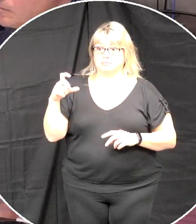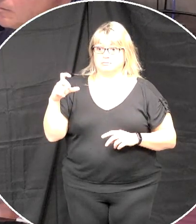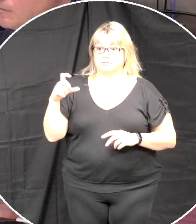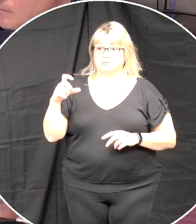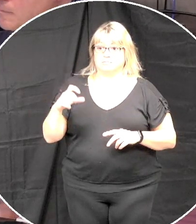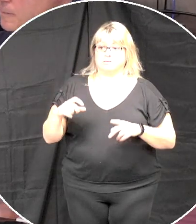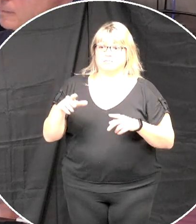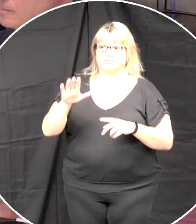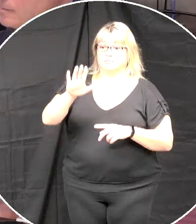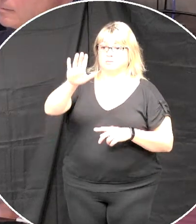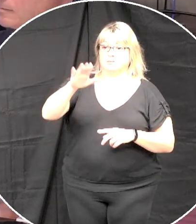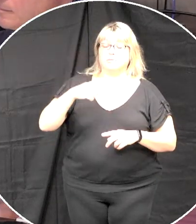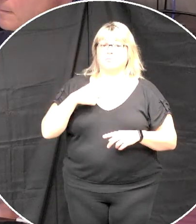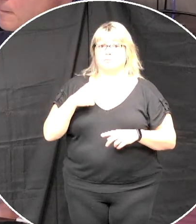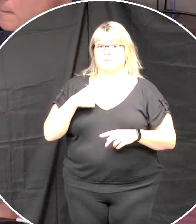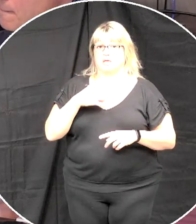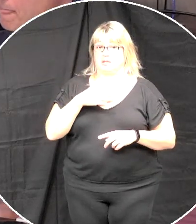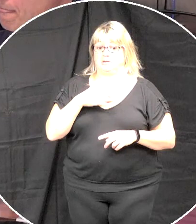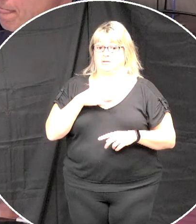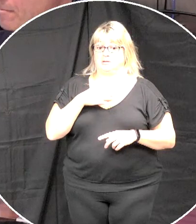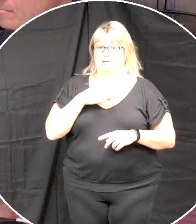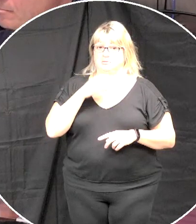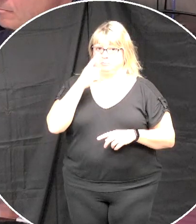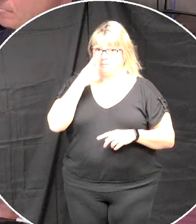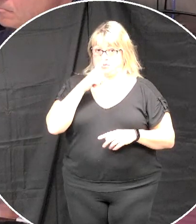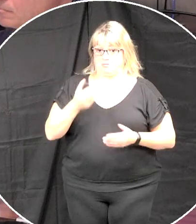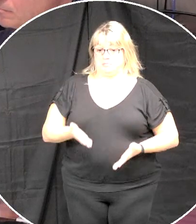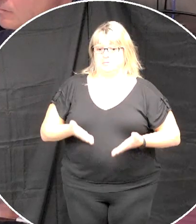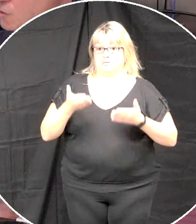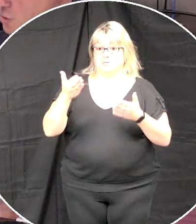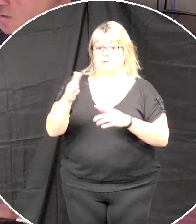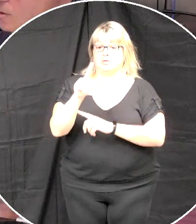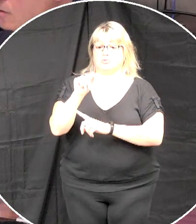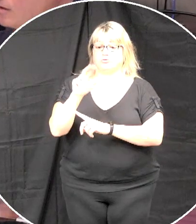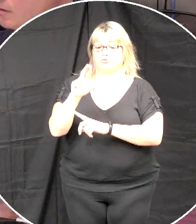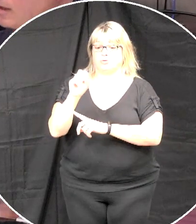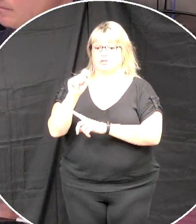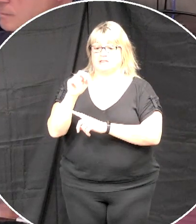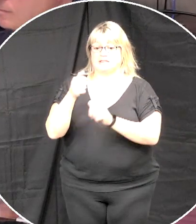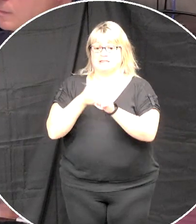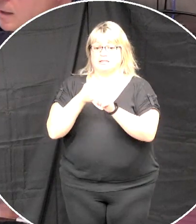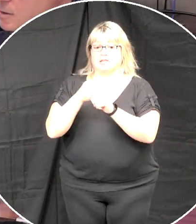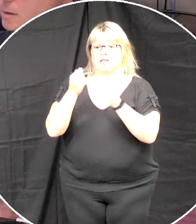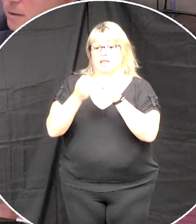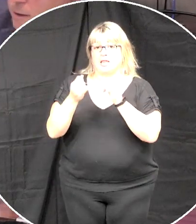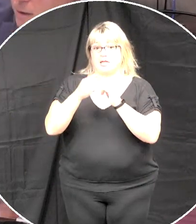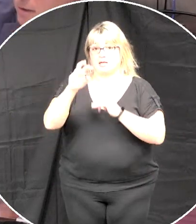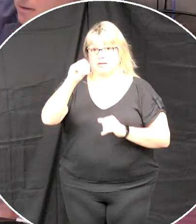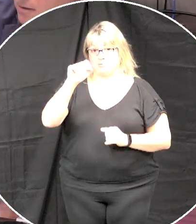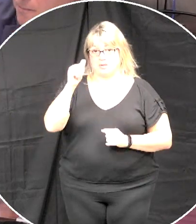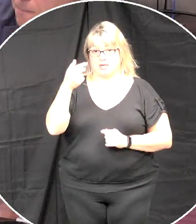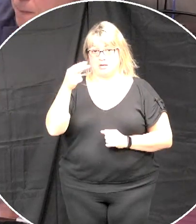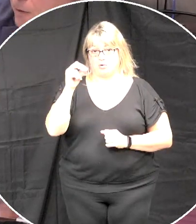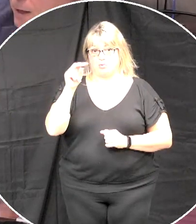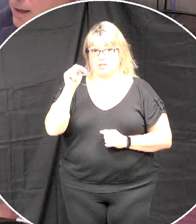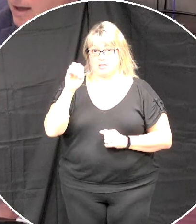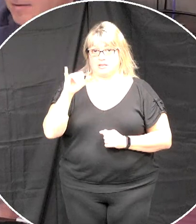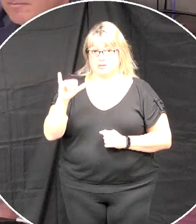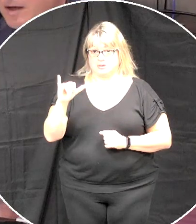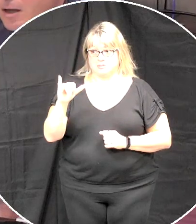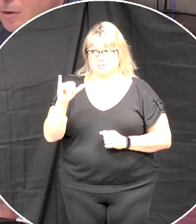I'd like to nominate Trustee Mahoney. Trustee Mahoney, okay, excellent.